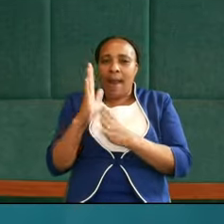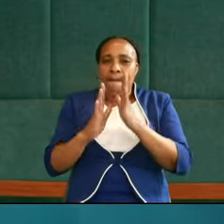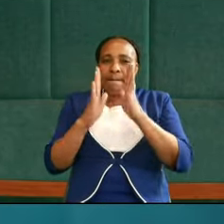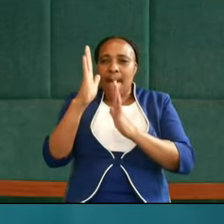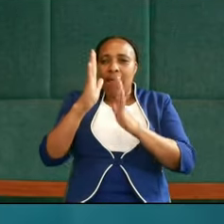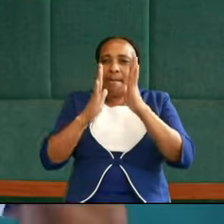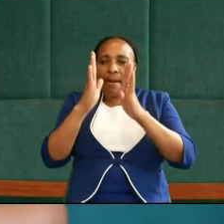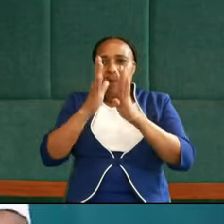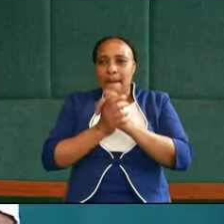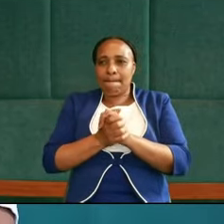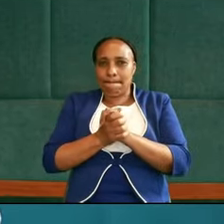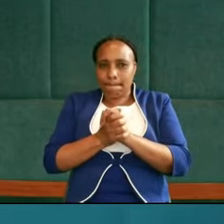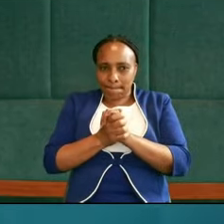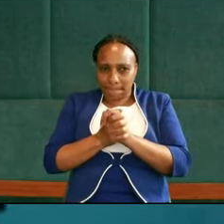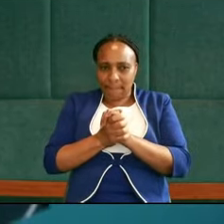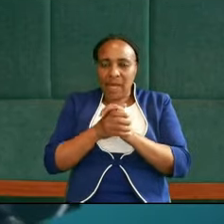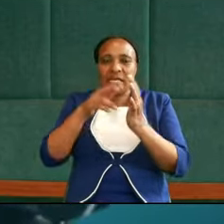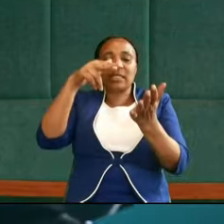Please be upstanding.